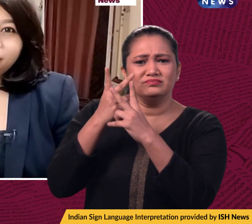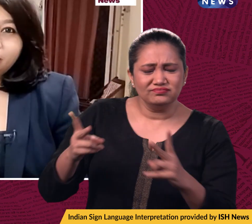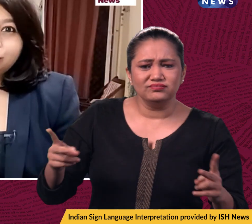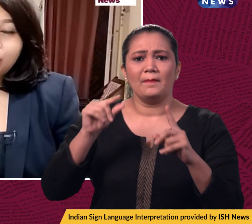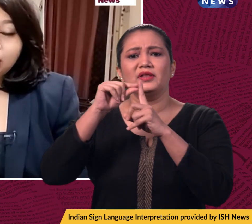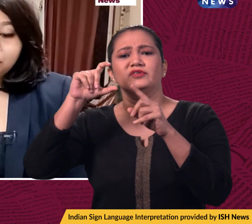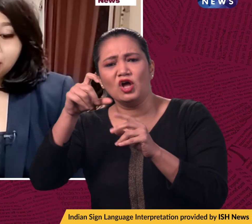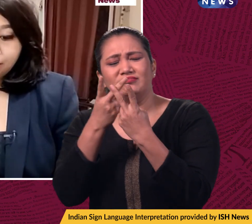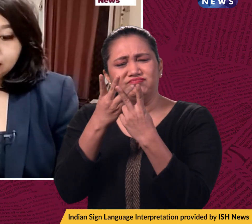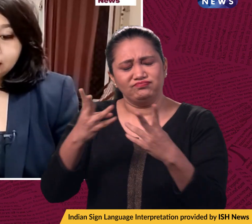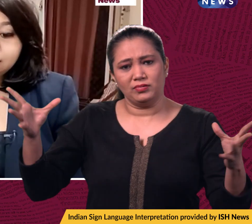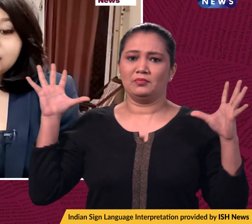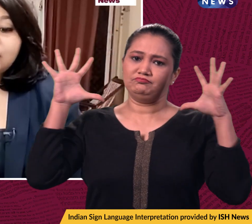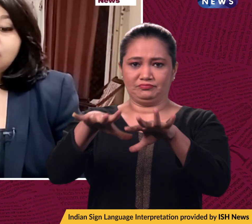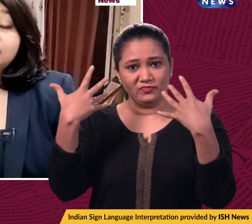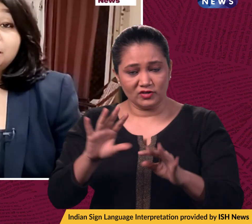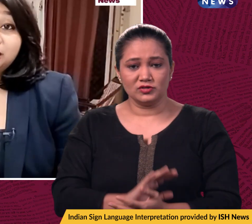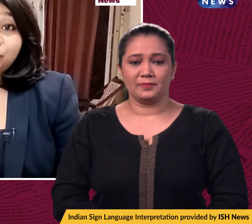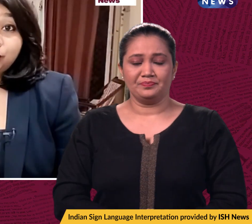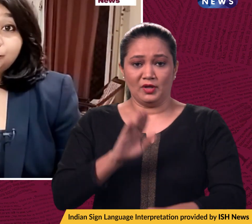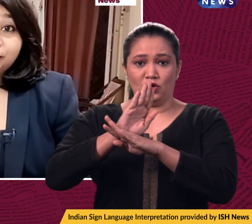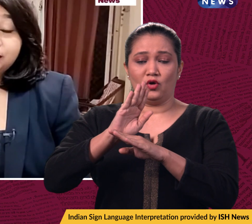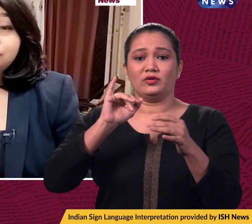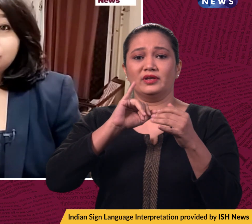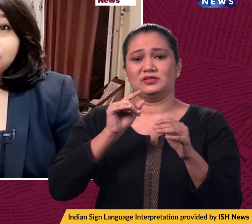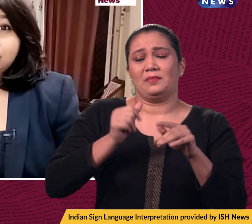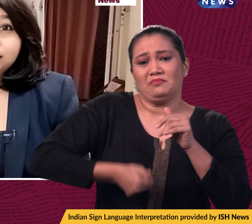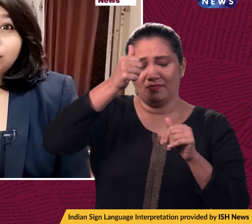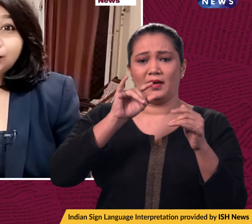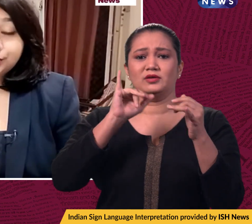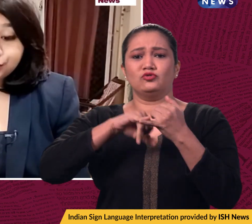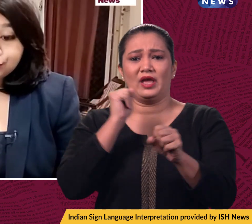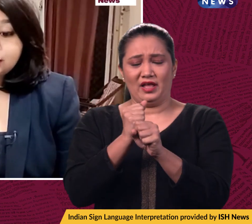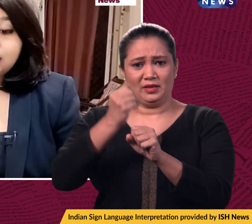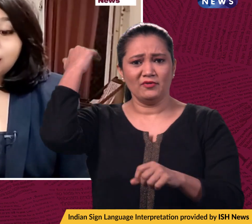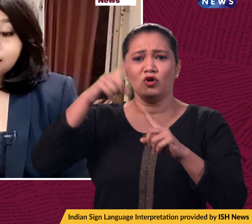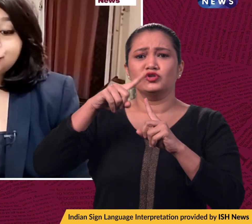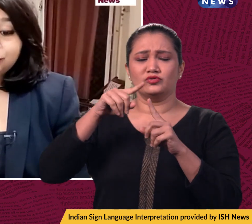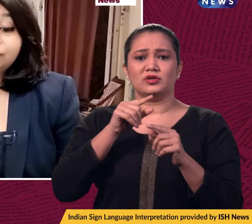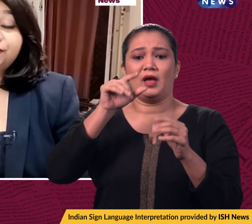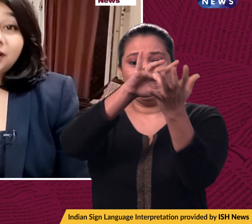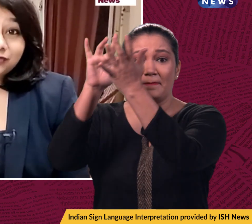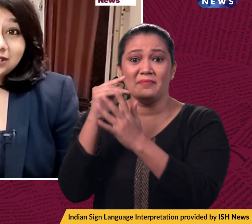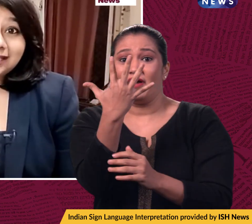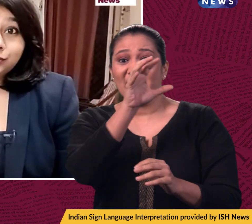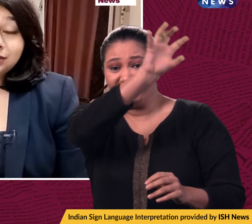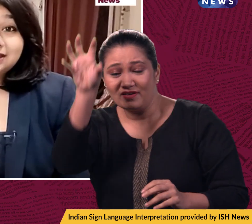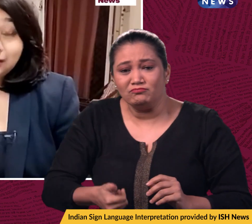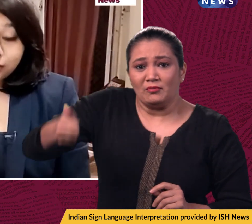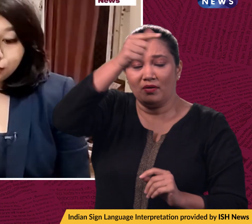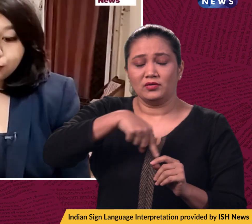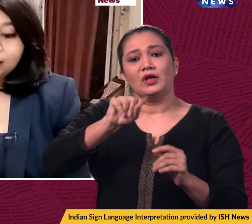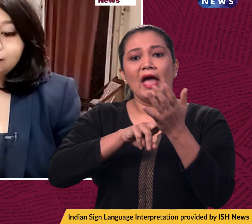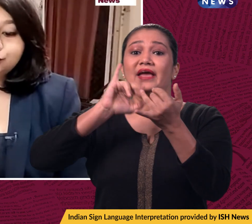and Prithviraj Chauhan, among other leaders. In the meantime, Congress President Sonia Gandhi on Tuesday asked the chiefs of 5 state